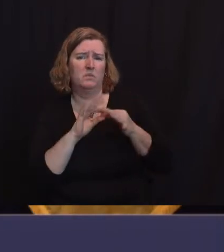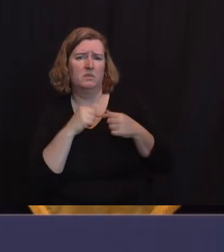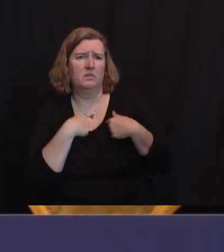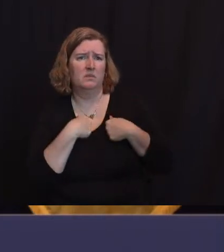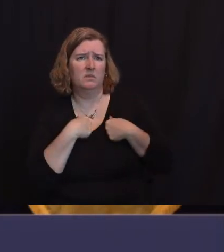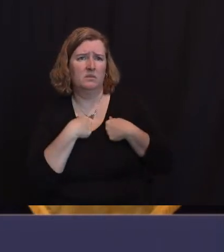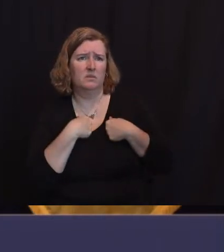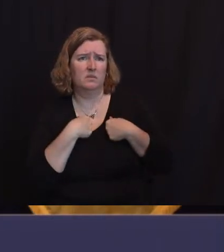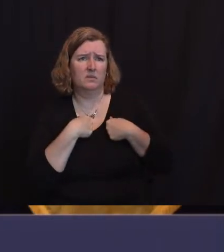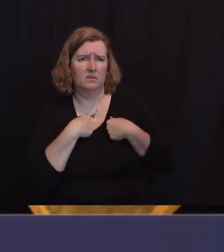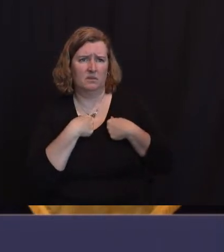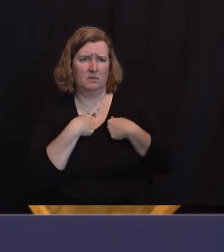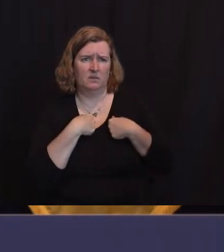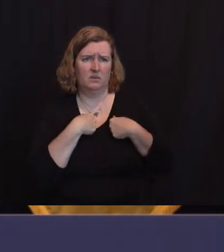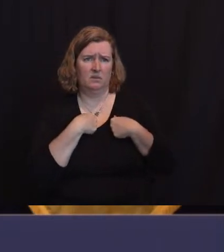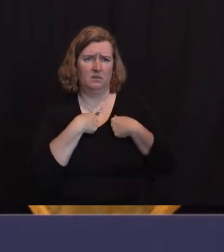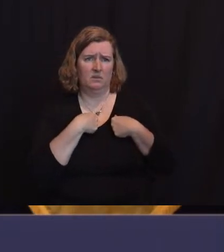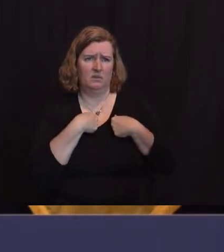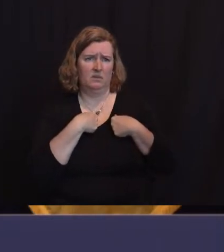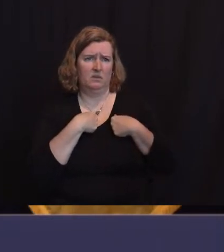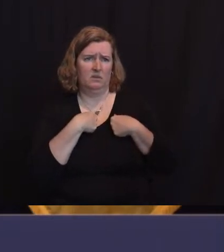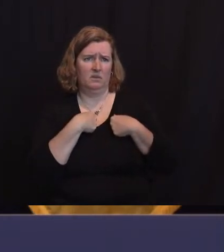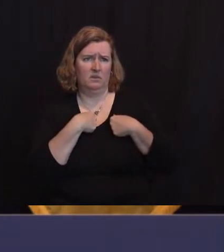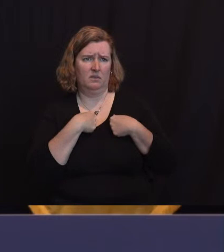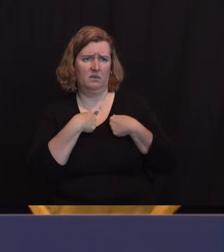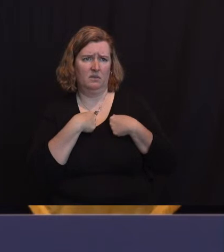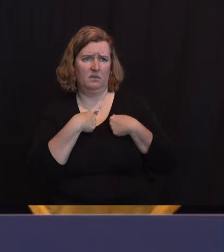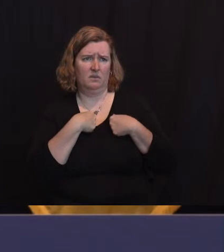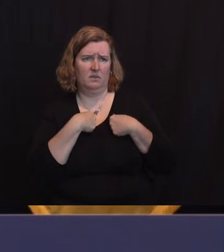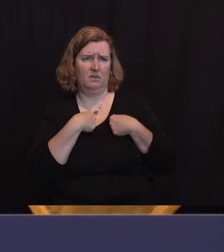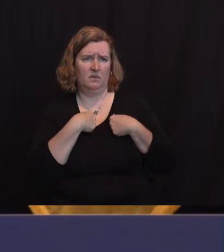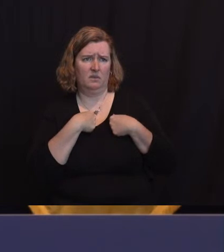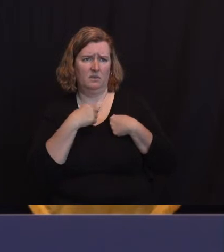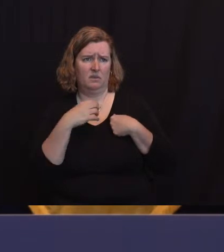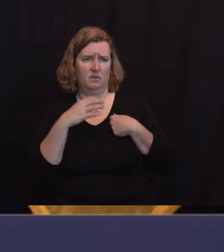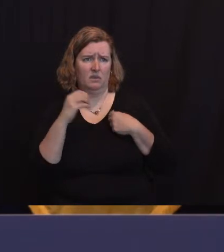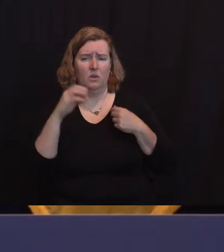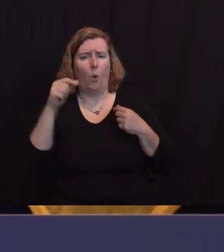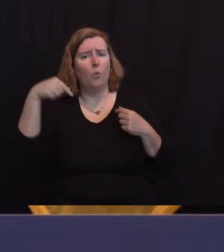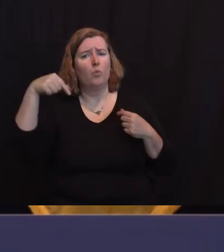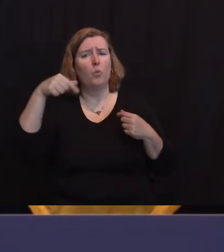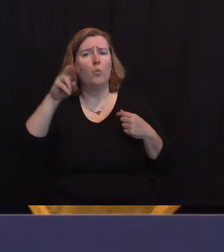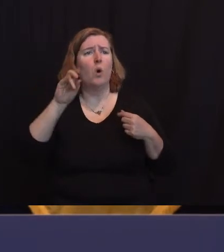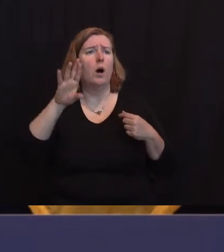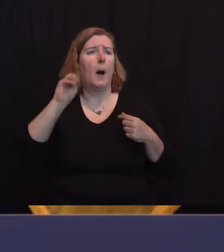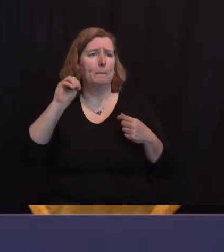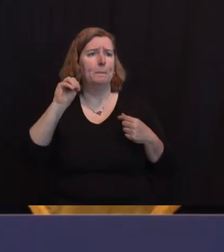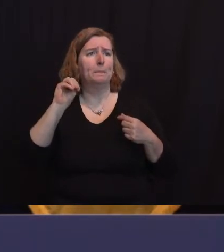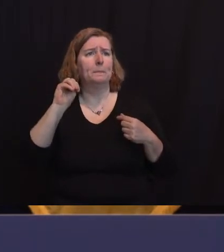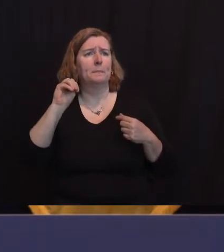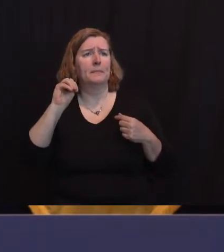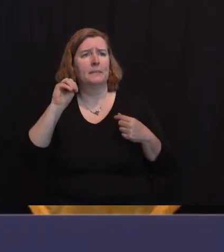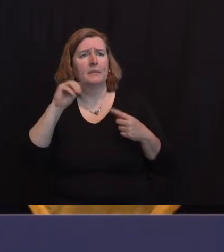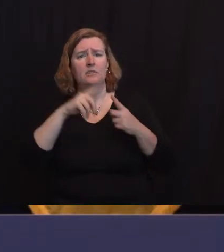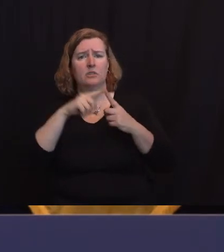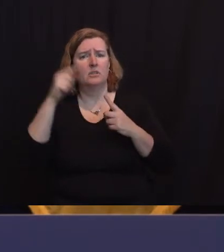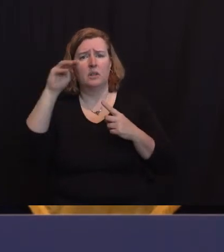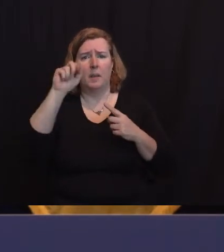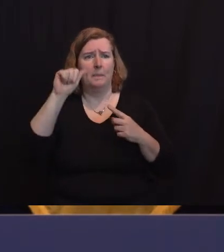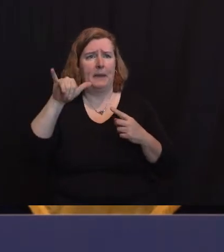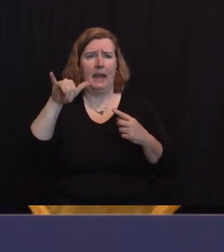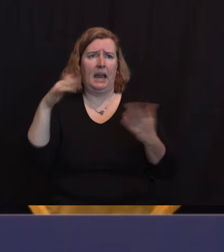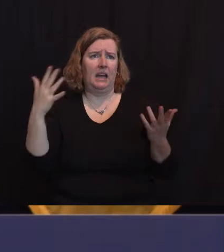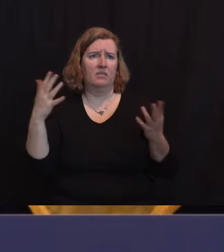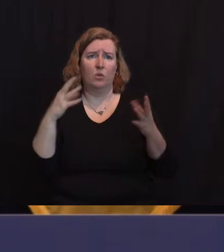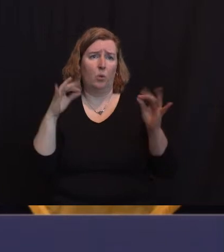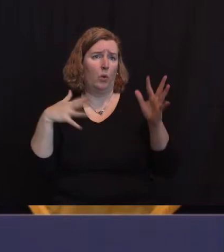sorry? There's no quorum until May, so not really? Yeah, but no update on that. And